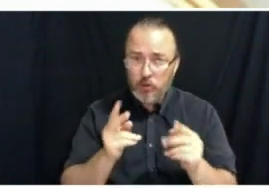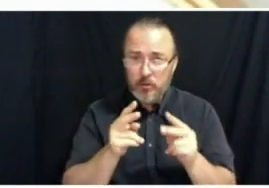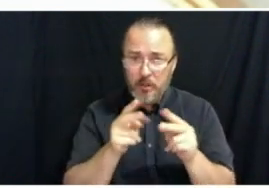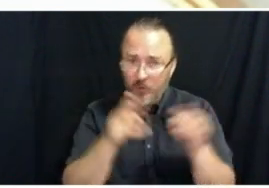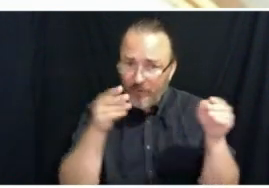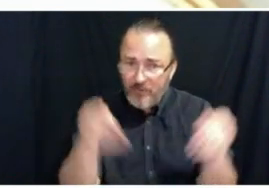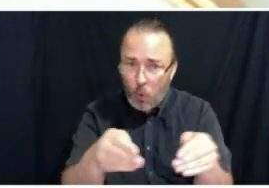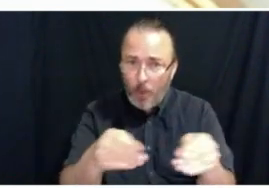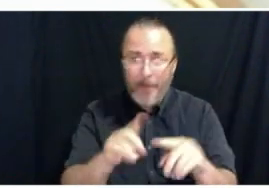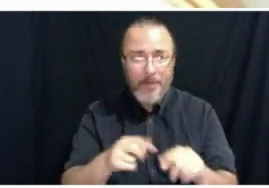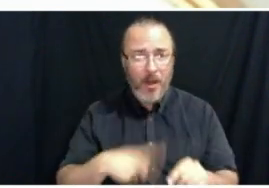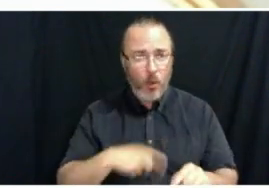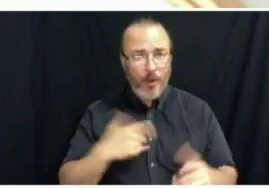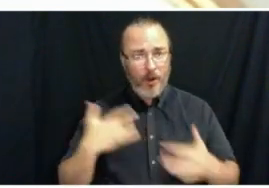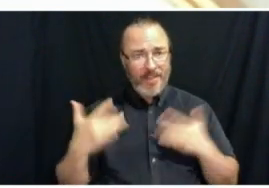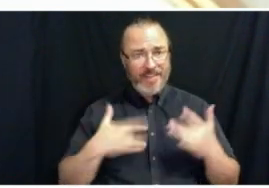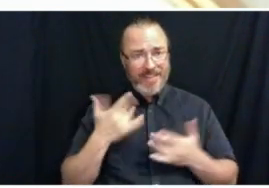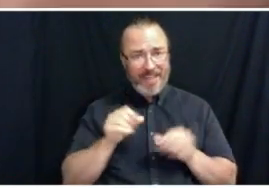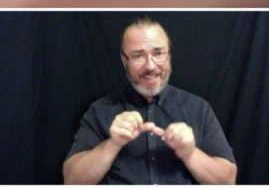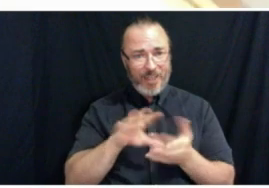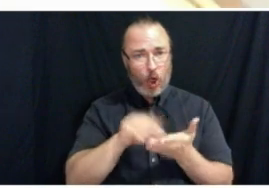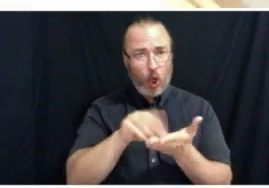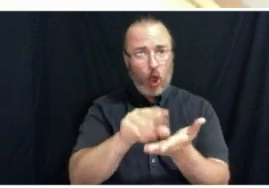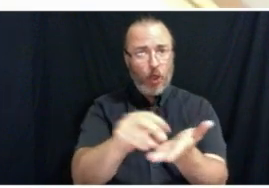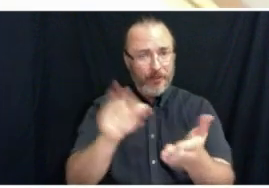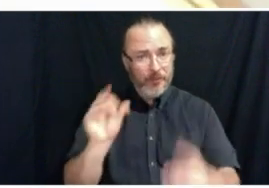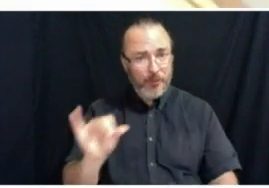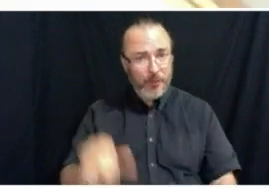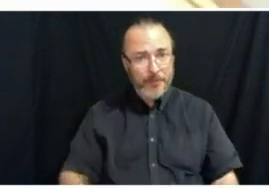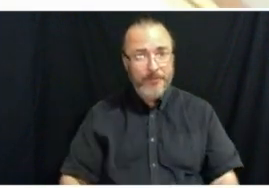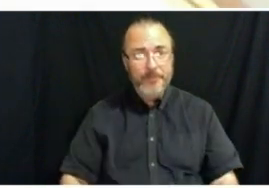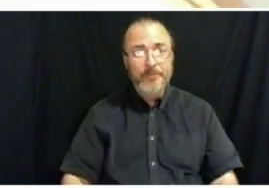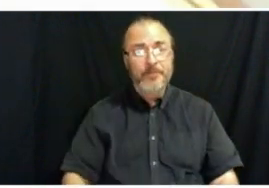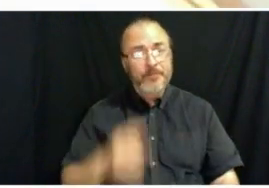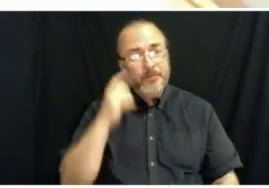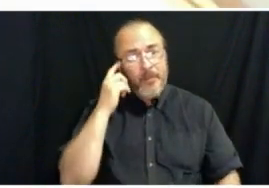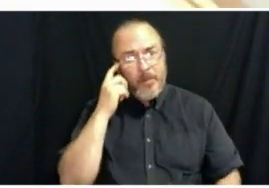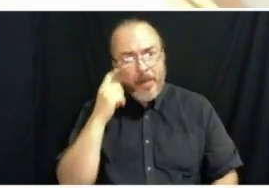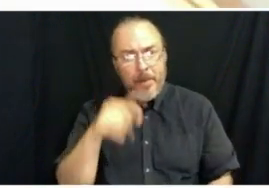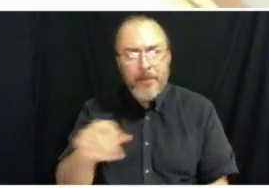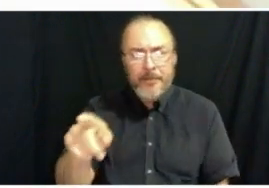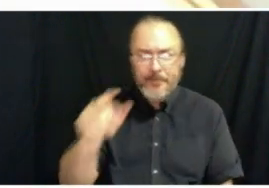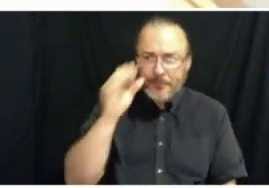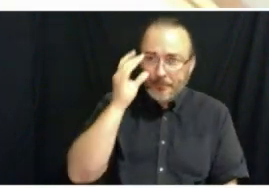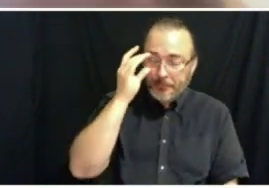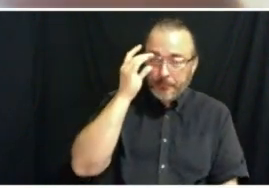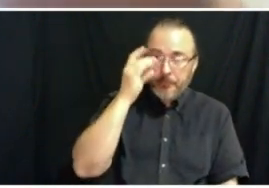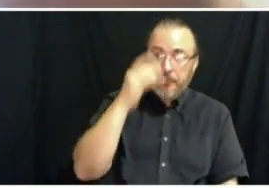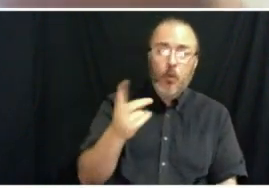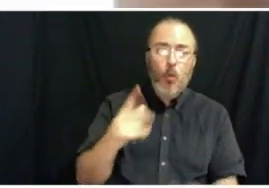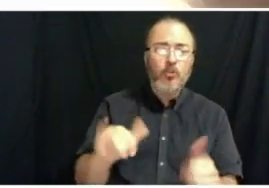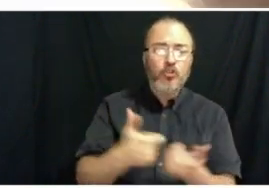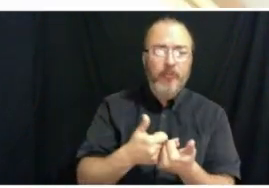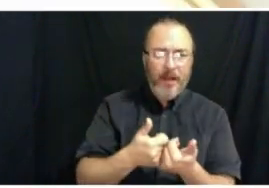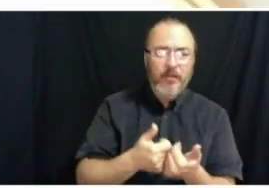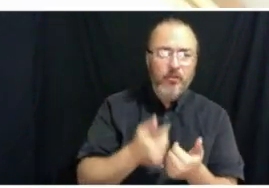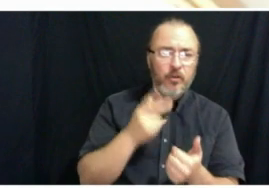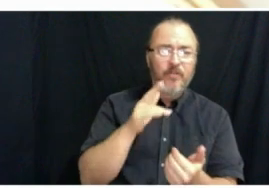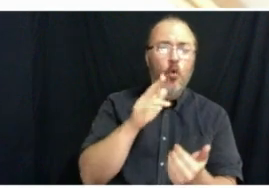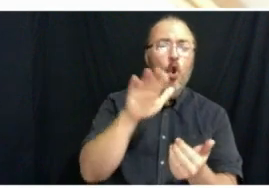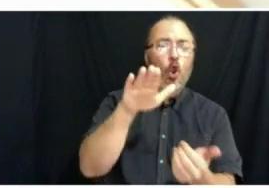continue learning from you. Dana Mont, one of the challenges that we face in low and middle income